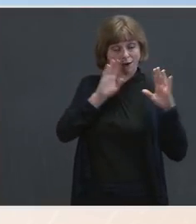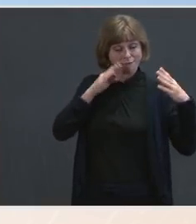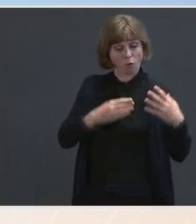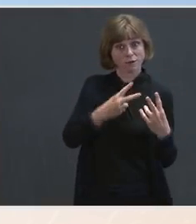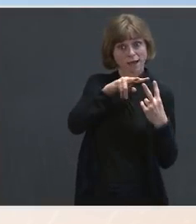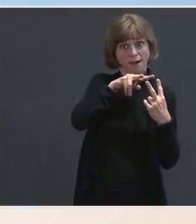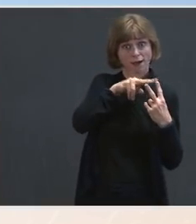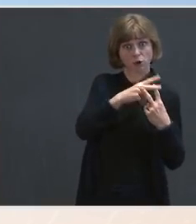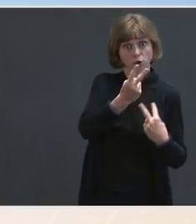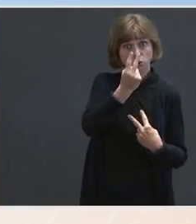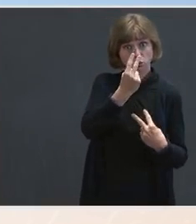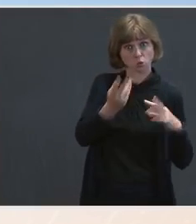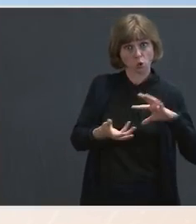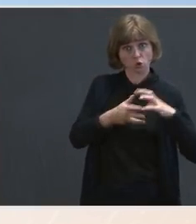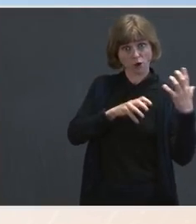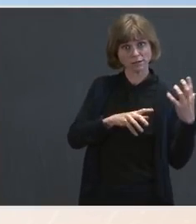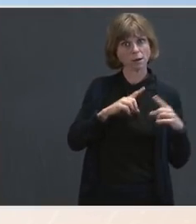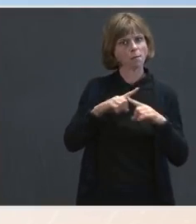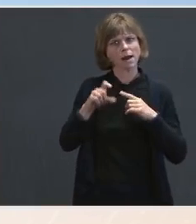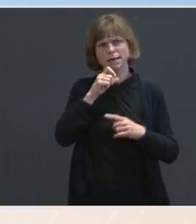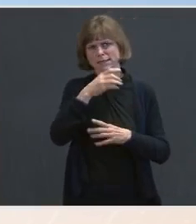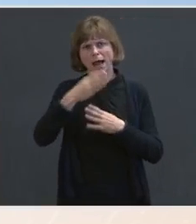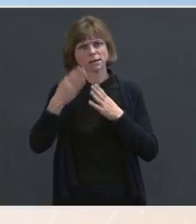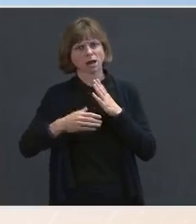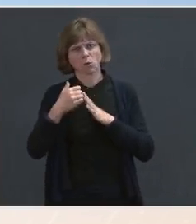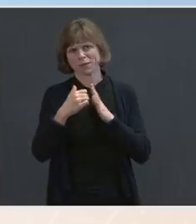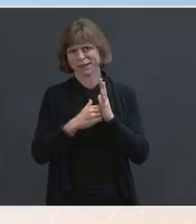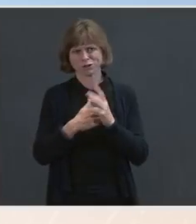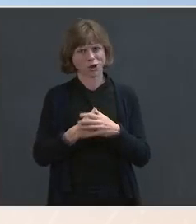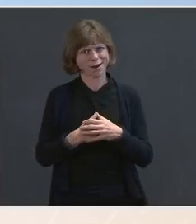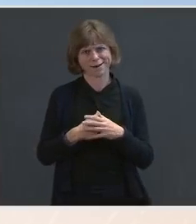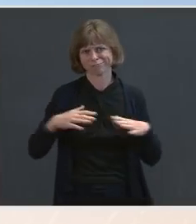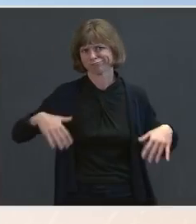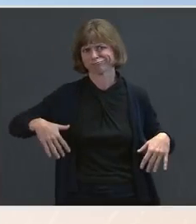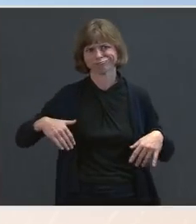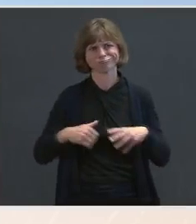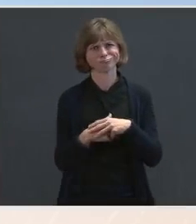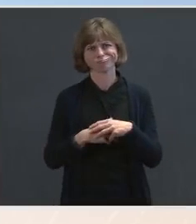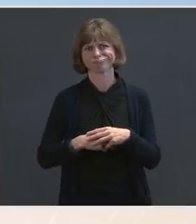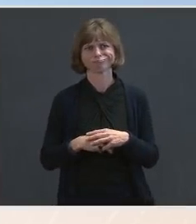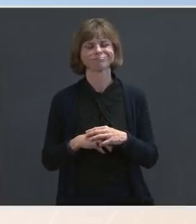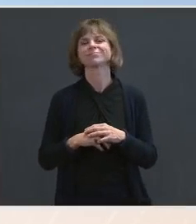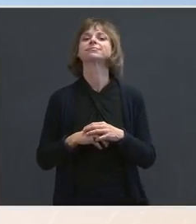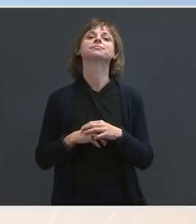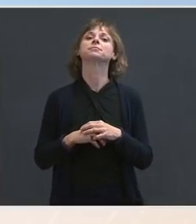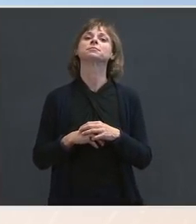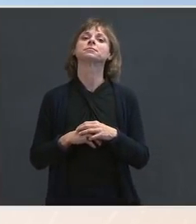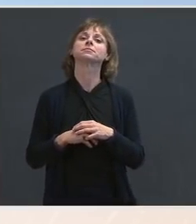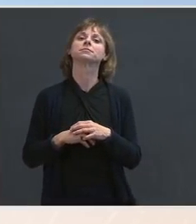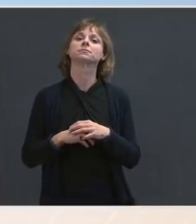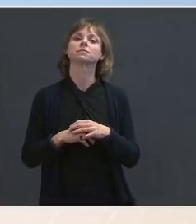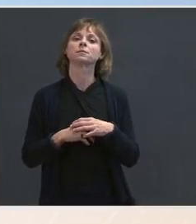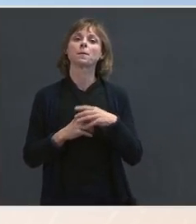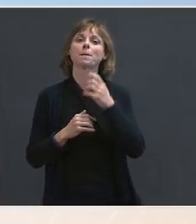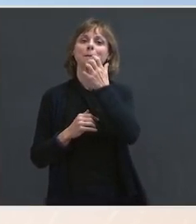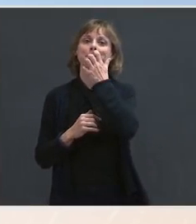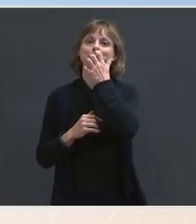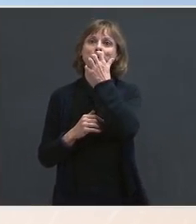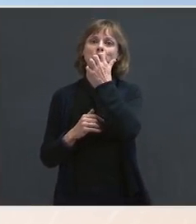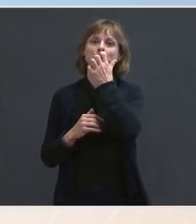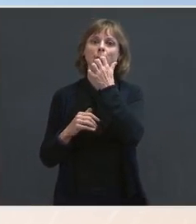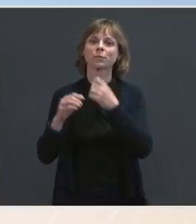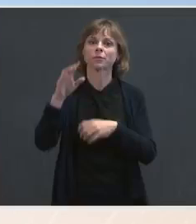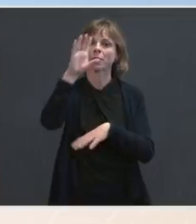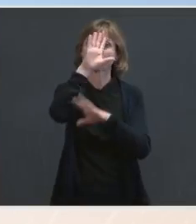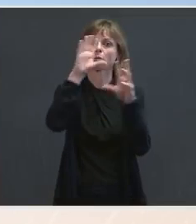agenda and work once we have this package signed into law. Go ahead, Mario. Thanks, Jen. Does the president believe that the House Ways and Means